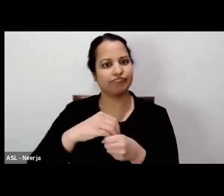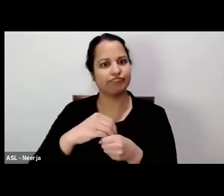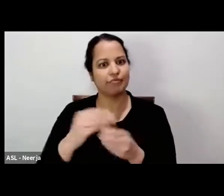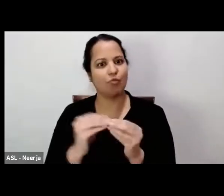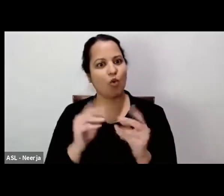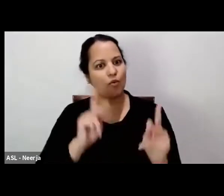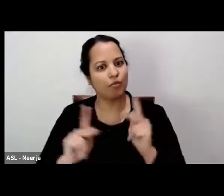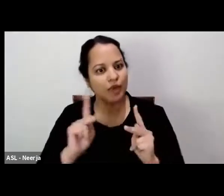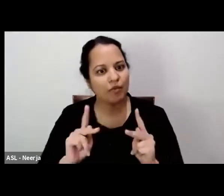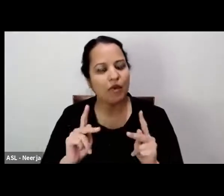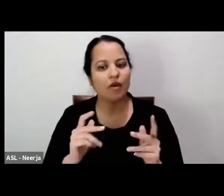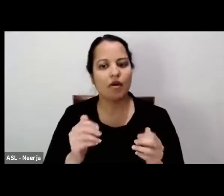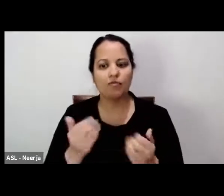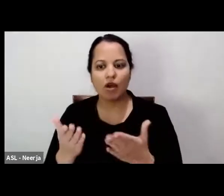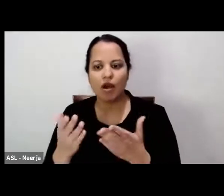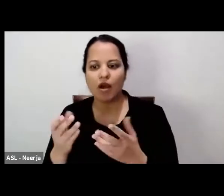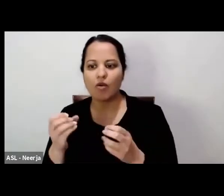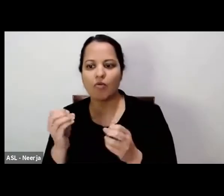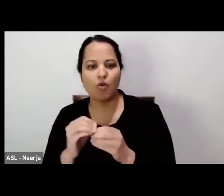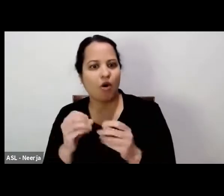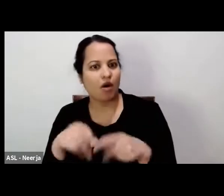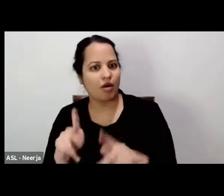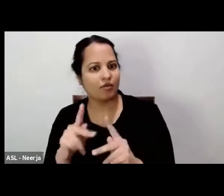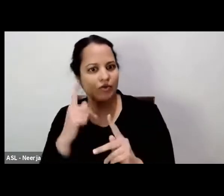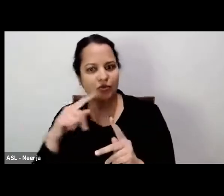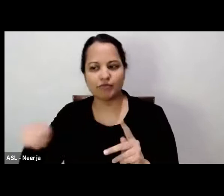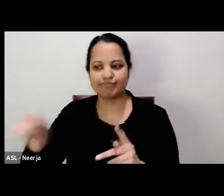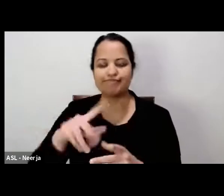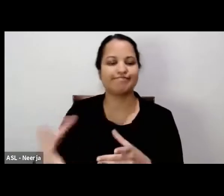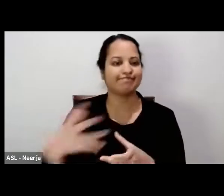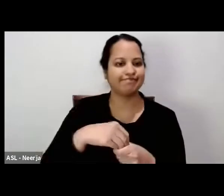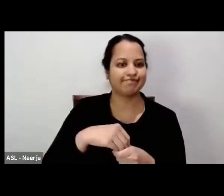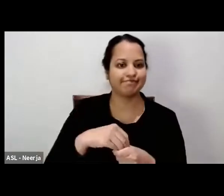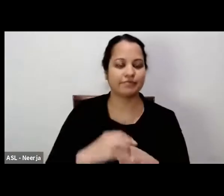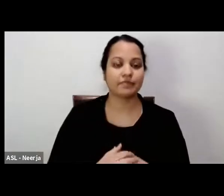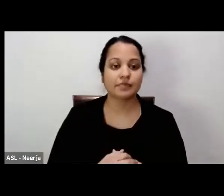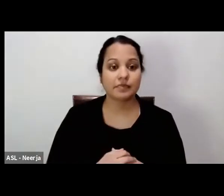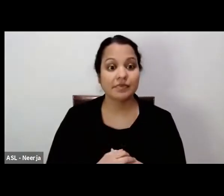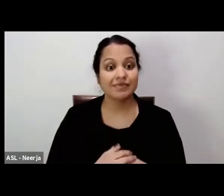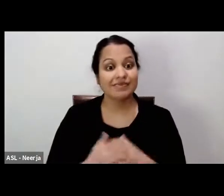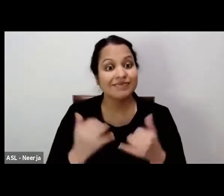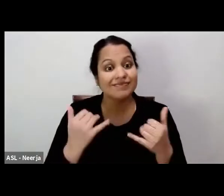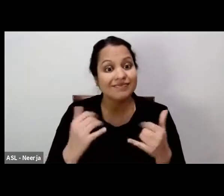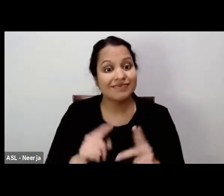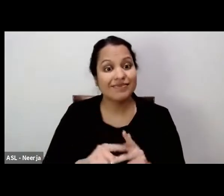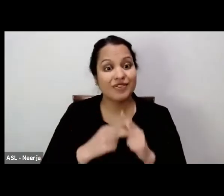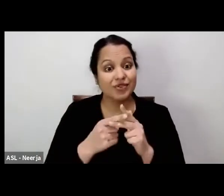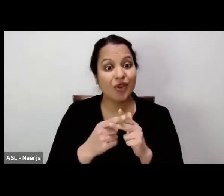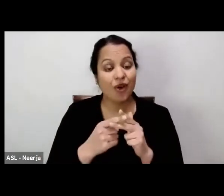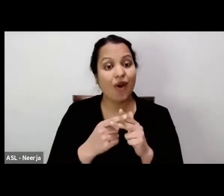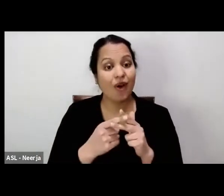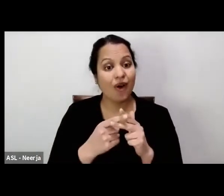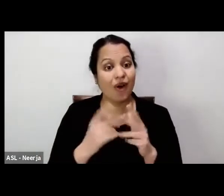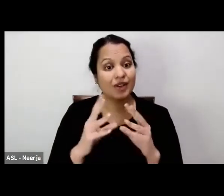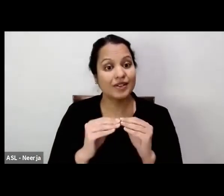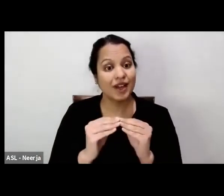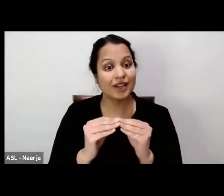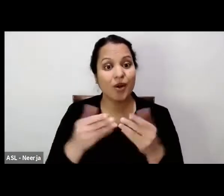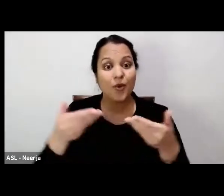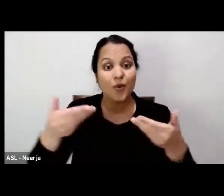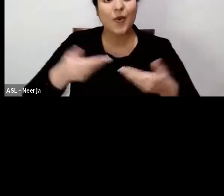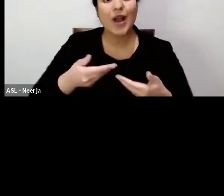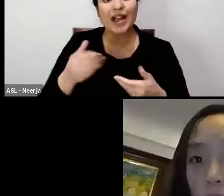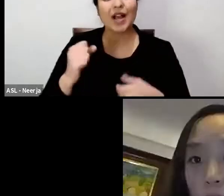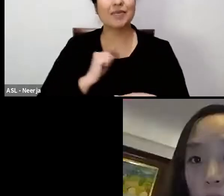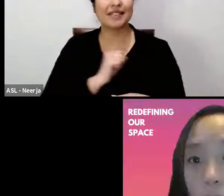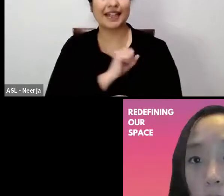we have opportunities to include everyone. So to open our first session, please welcome Senator Stephanie Chang